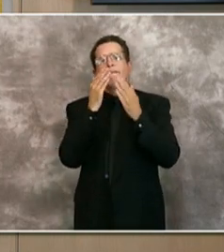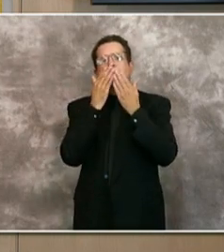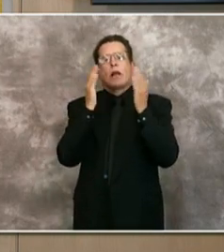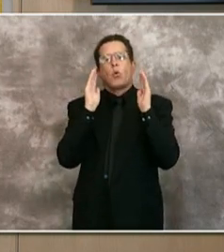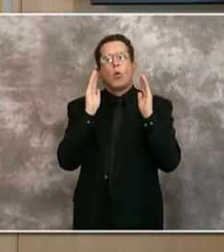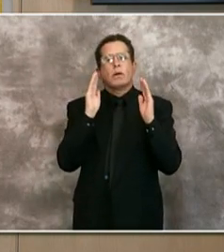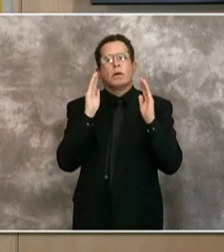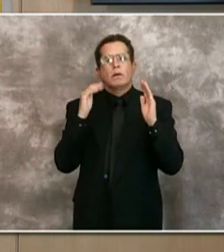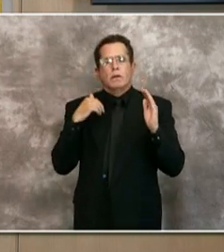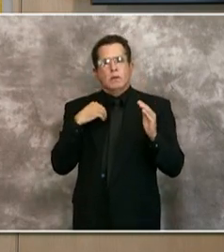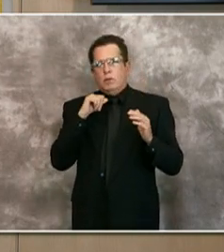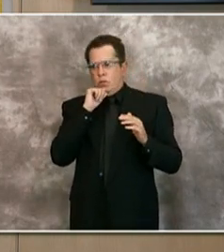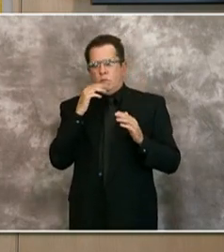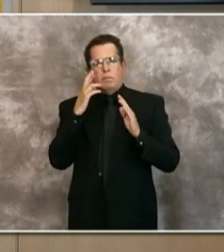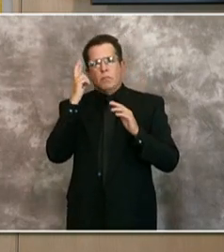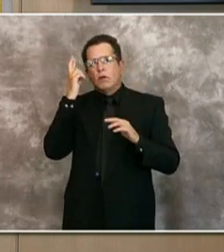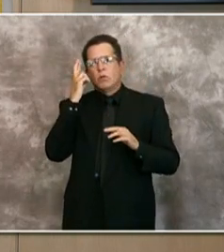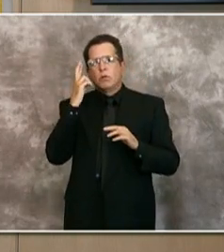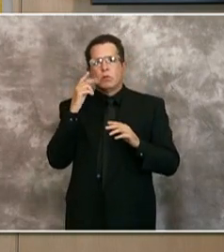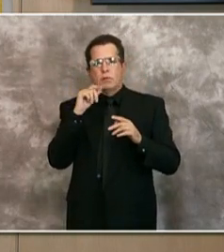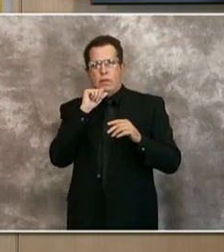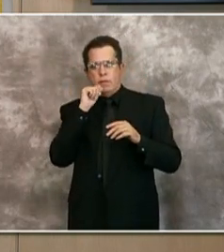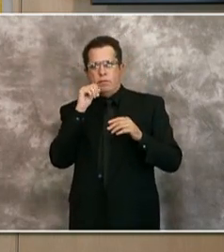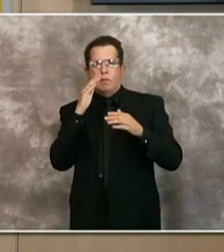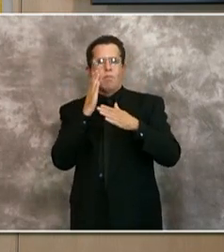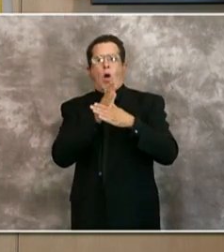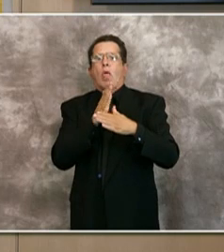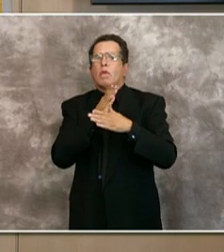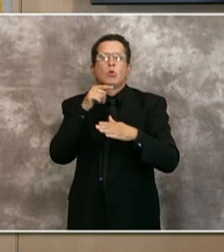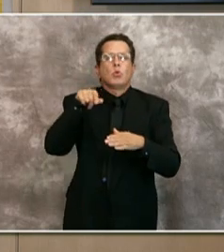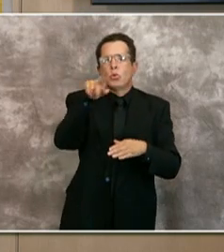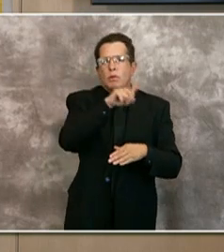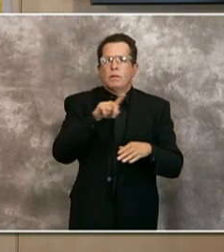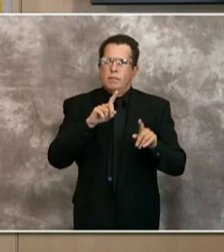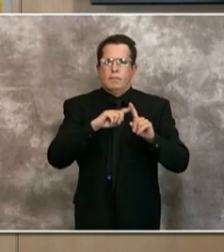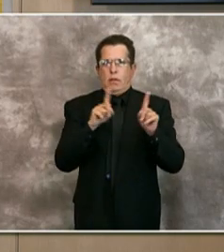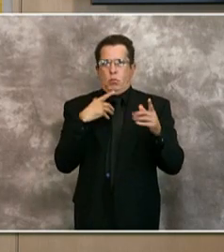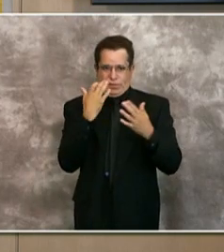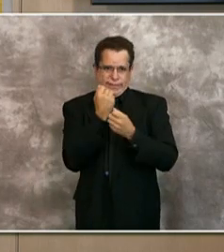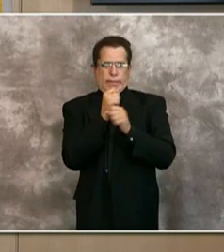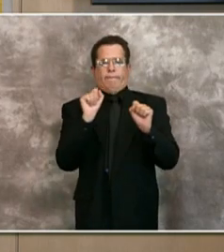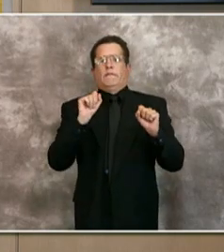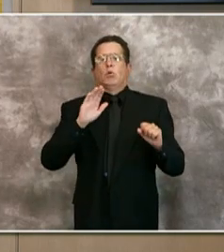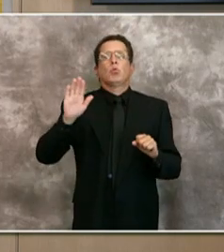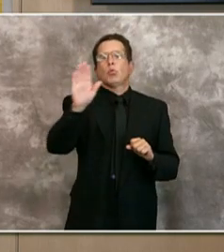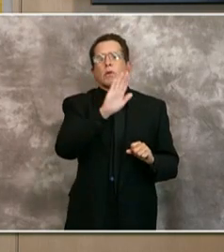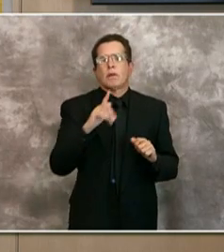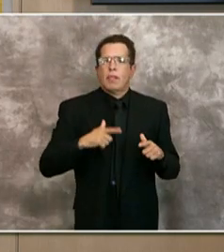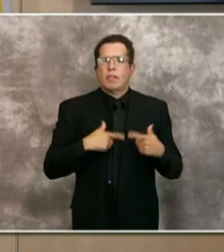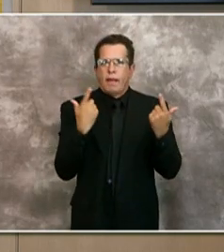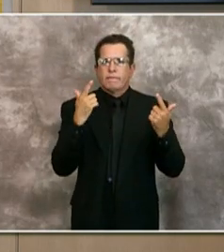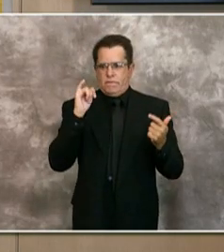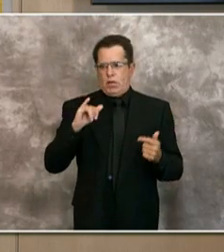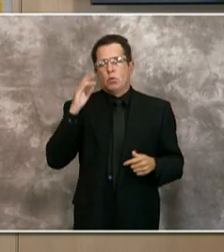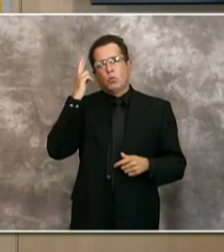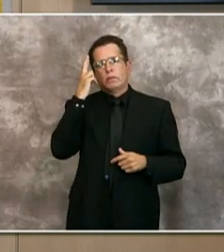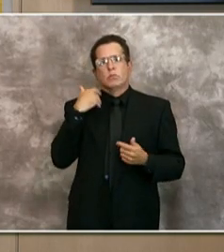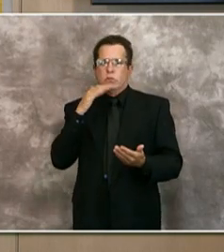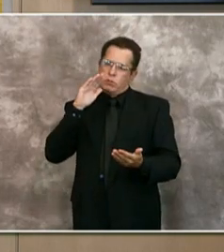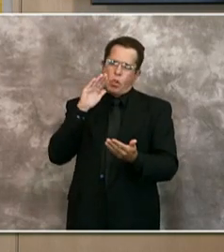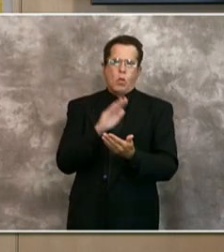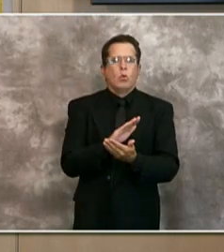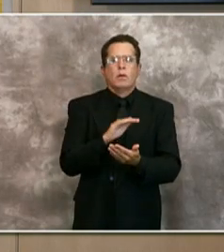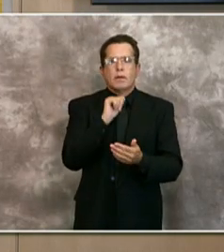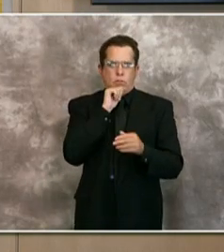out of a desire to inconvenience people's lives, but out of a desire to save life, out of a desire to slow